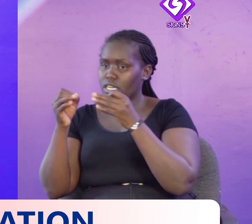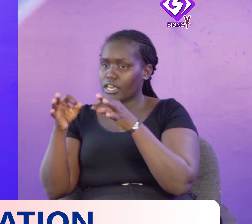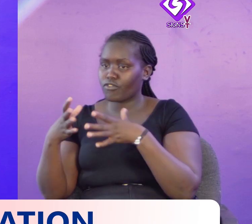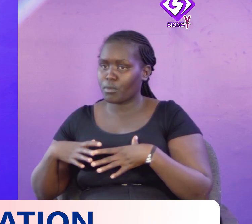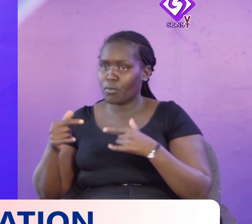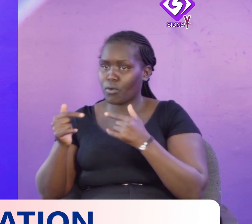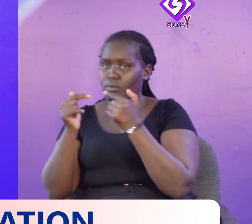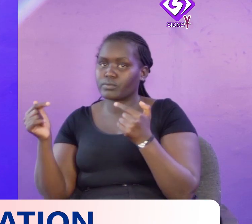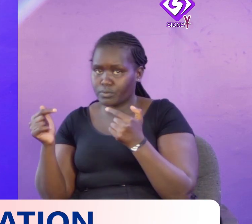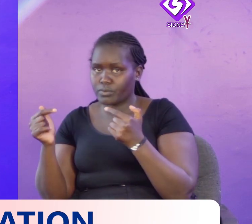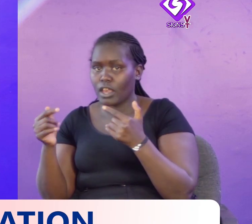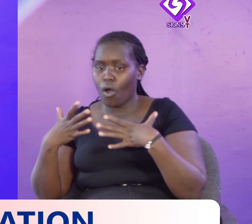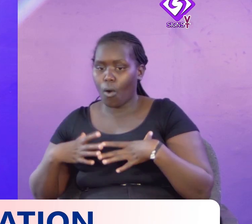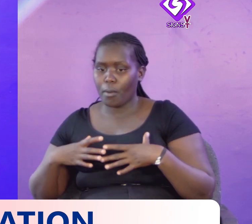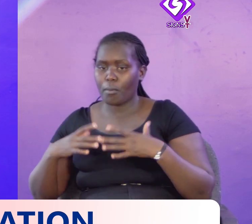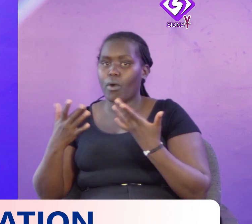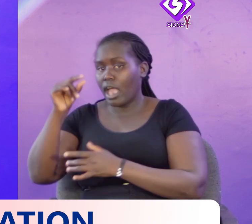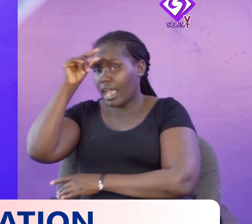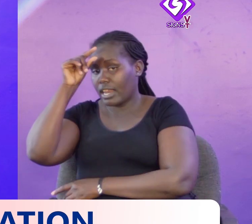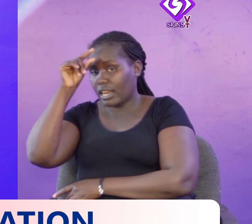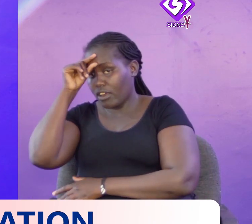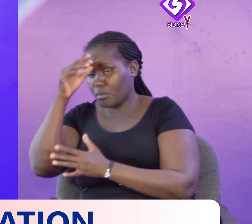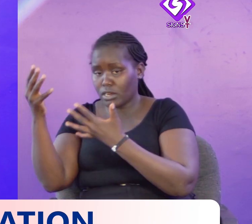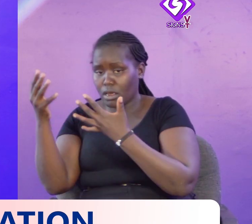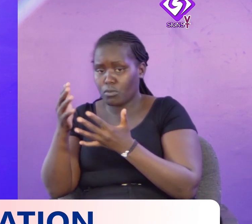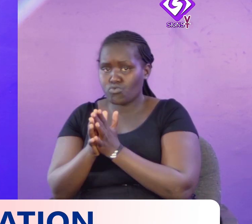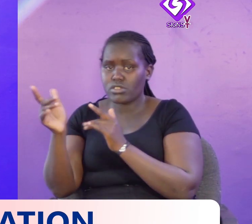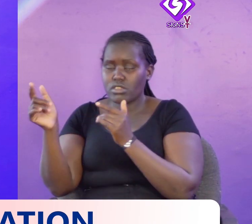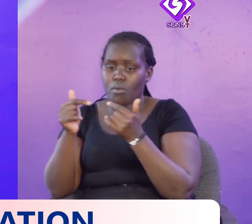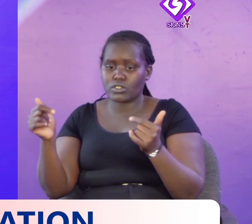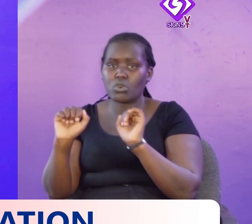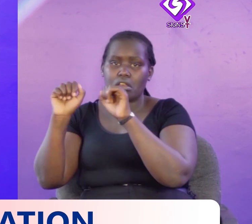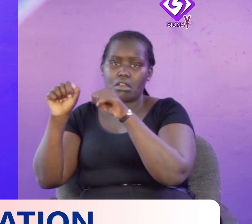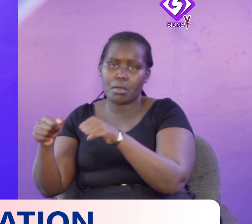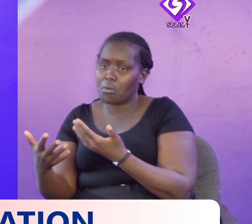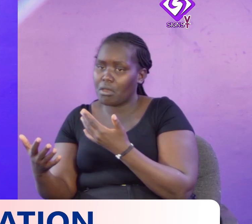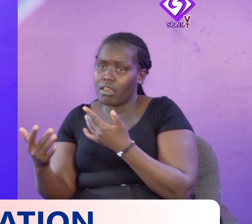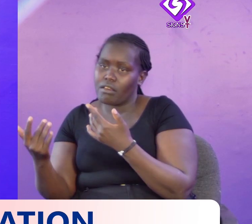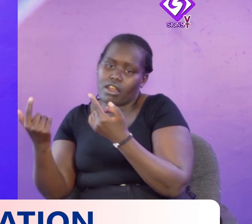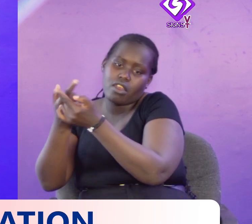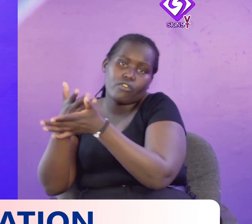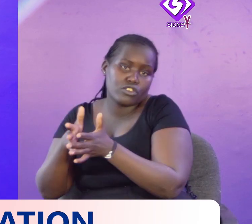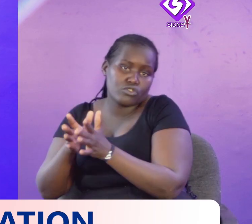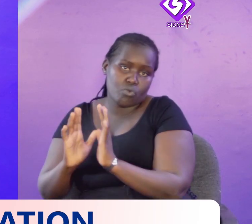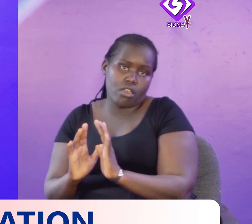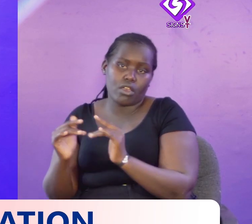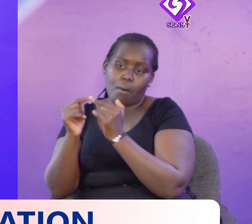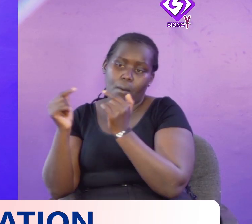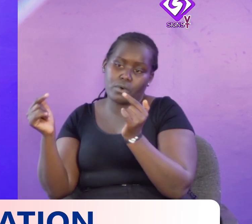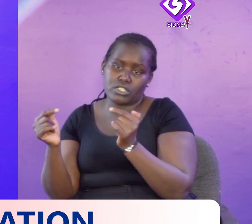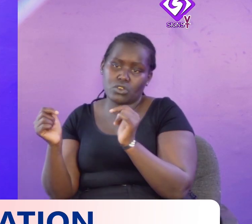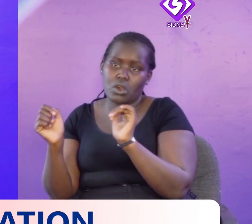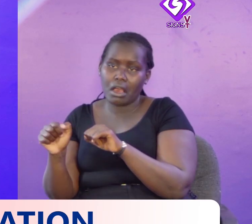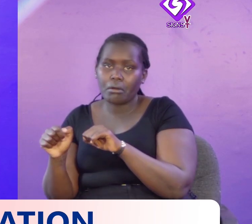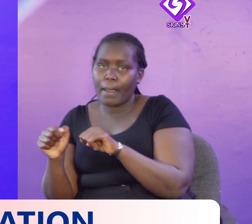bought, or people in government are bought by the opposition. It can go either way. People in the opposition can be bought by people in